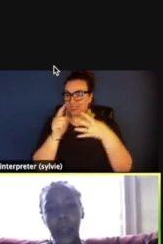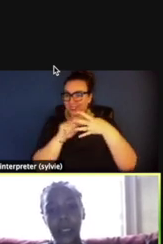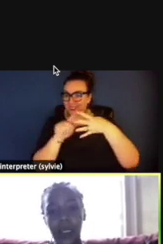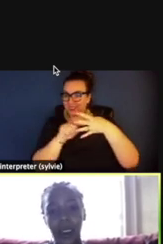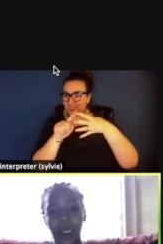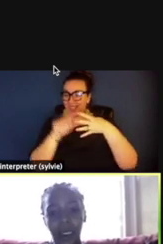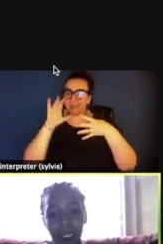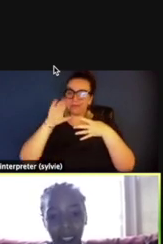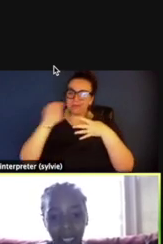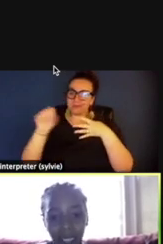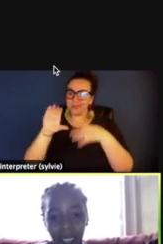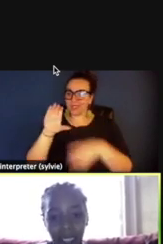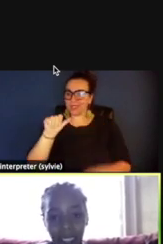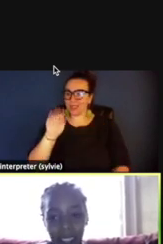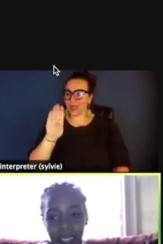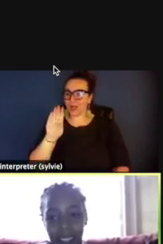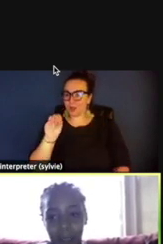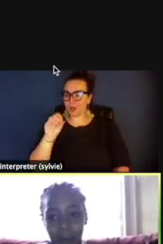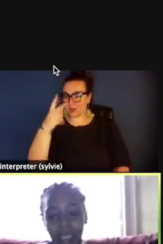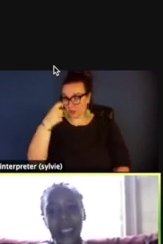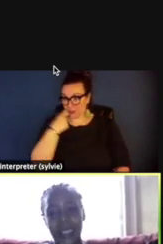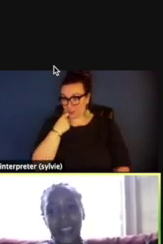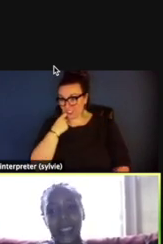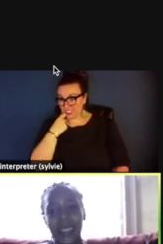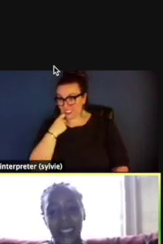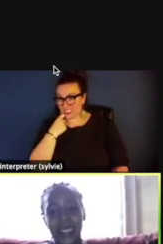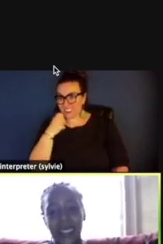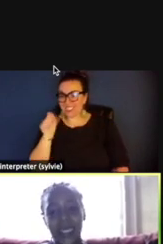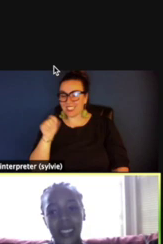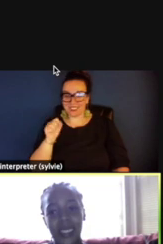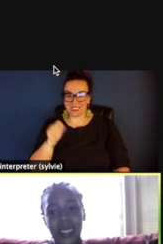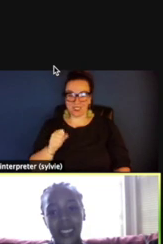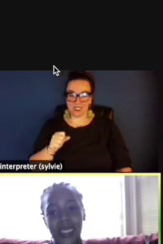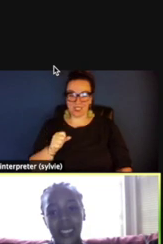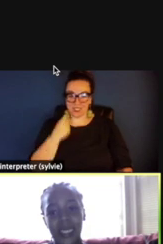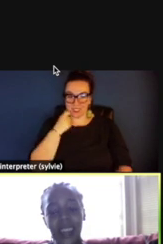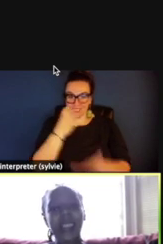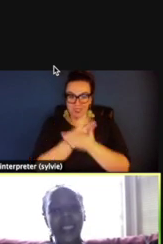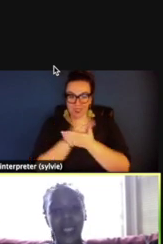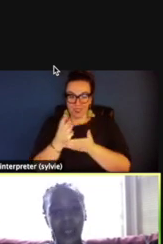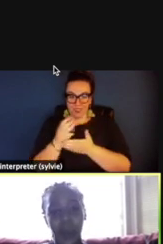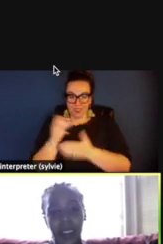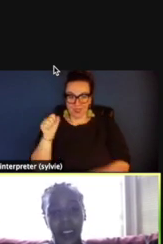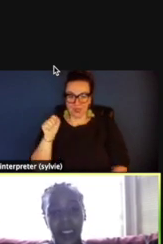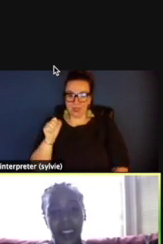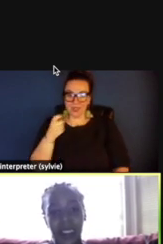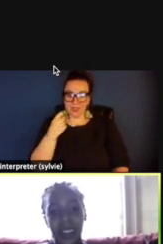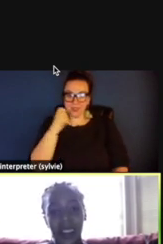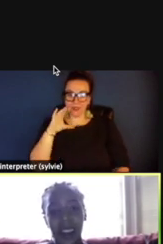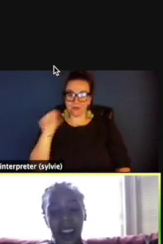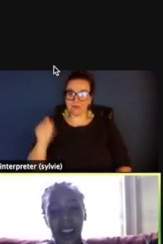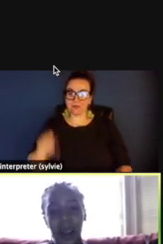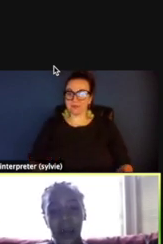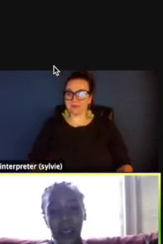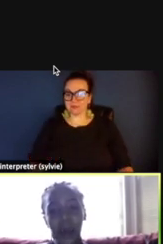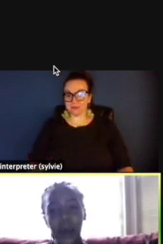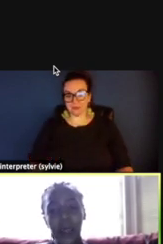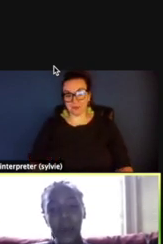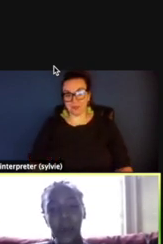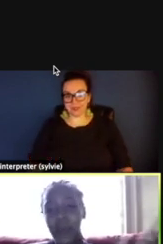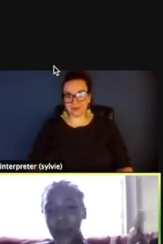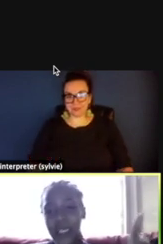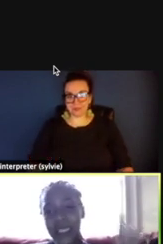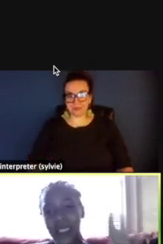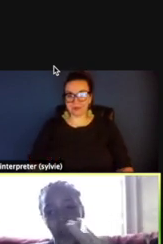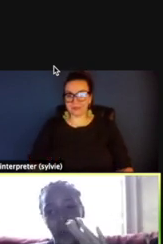Cabo, Mexico. So you just went, yes. Within the last 6 weeks or so? Yes, I just went. Wow, okay. So